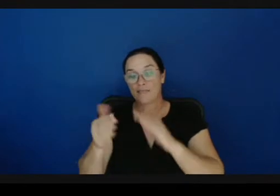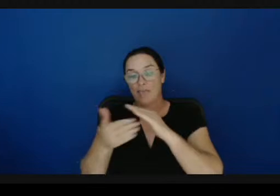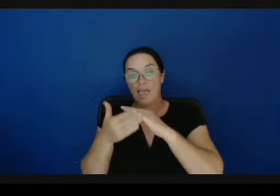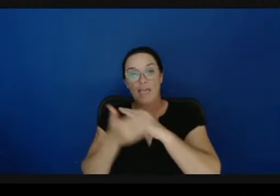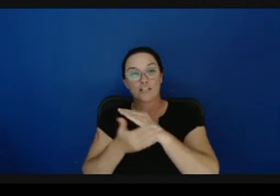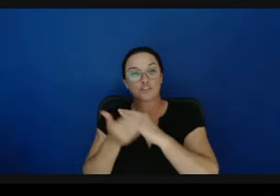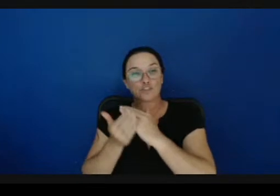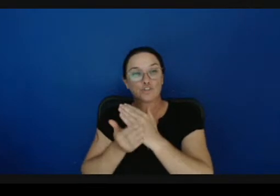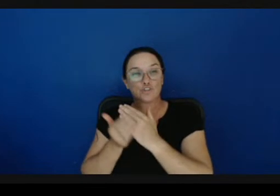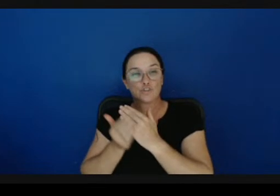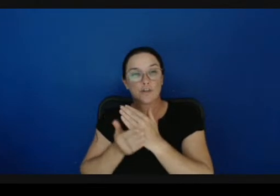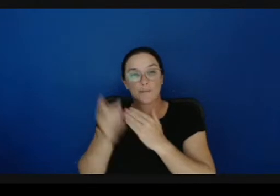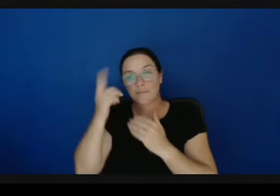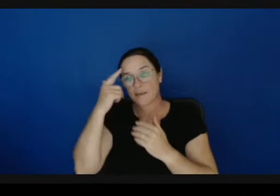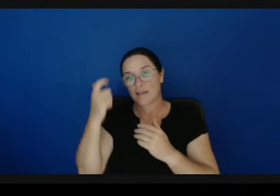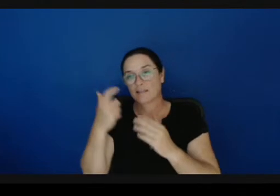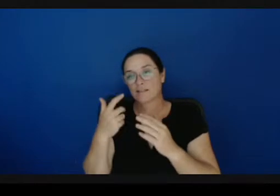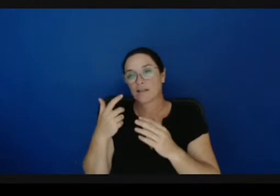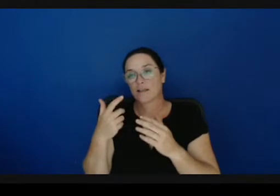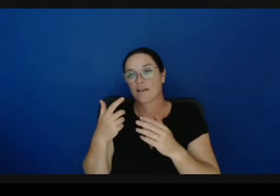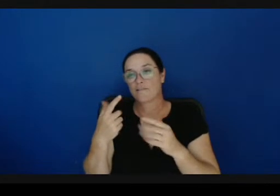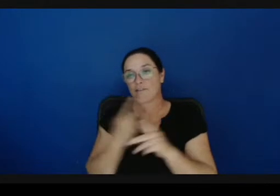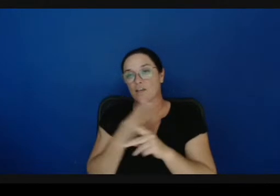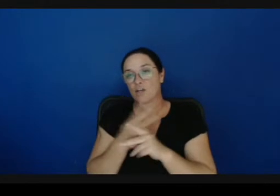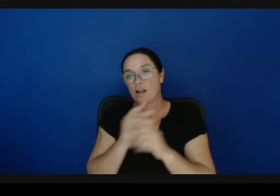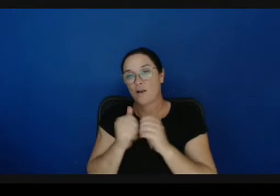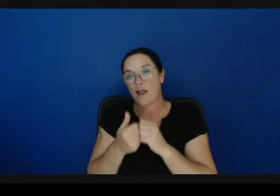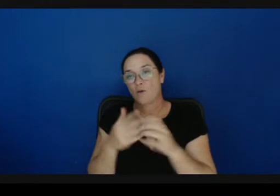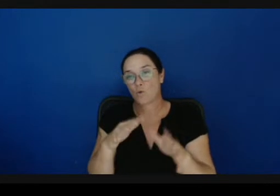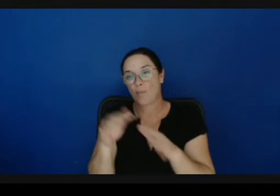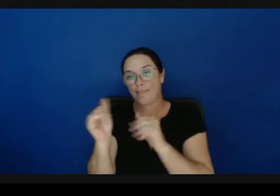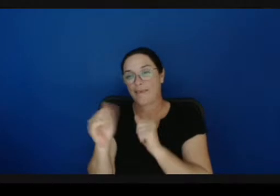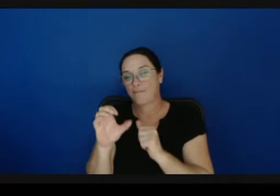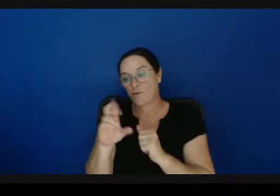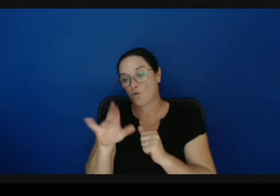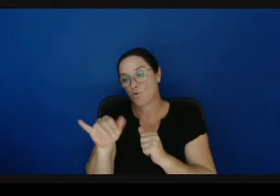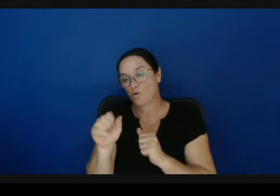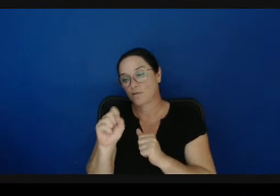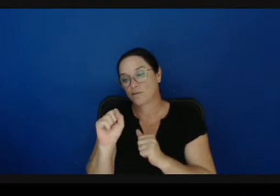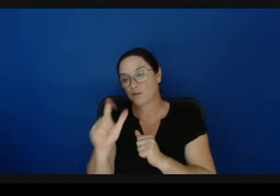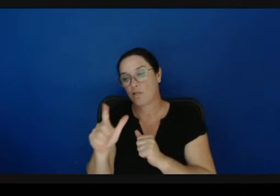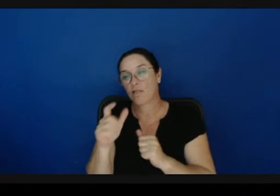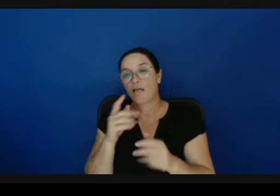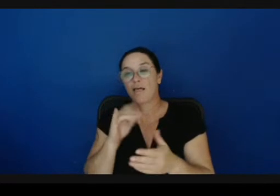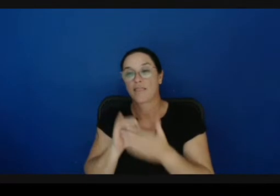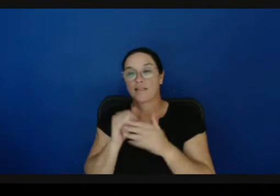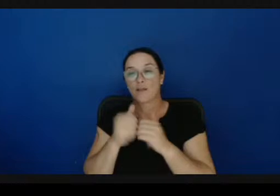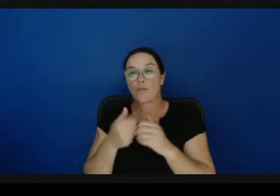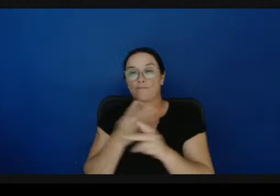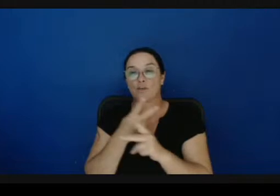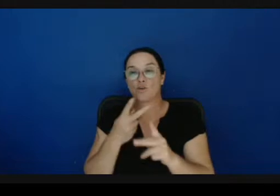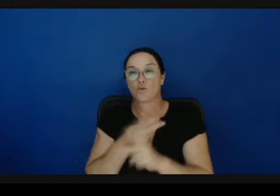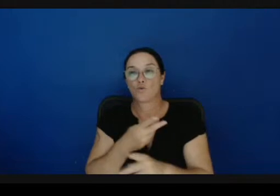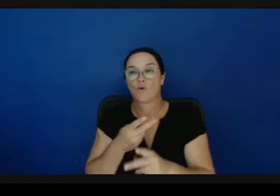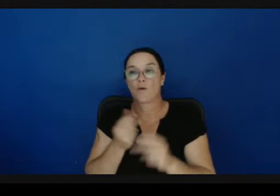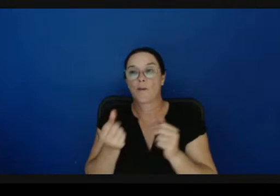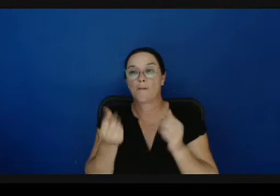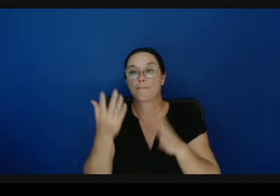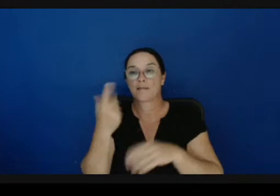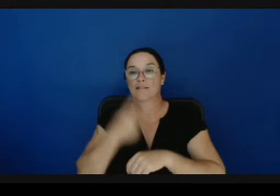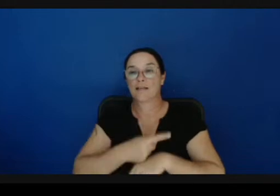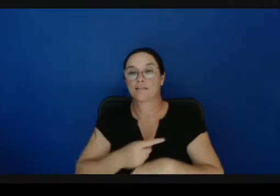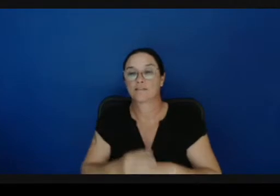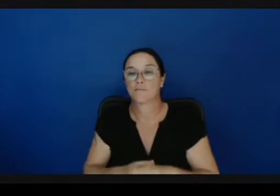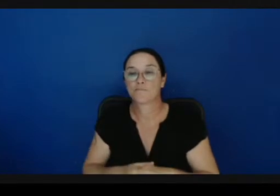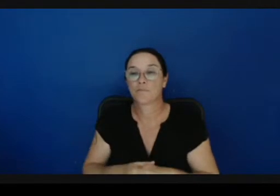away out of the crystal. Right? So this is what they're using to do the timing of days. And there's some other cool things. Normally, a crystal doesn't